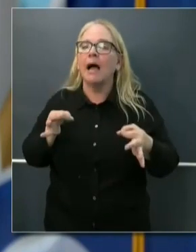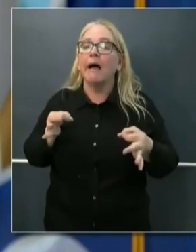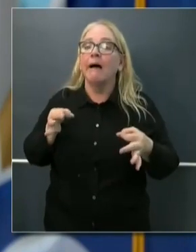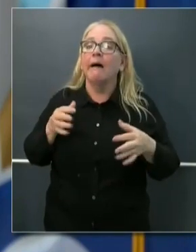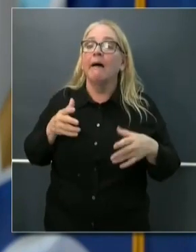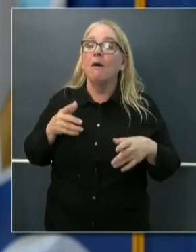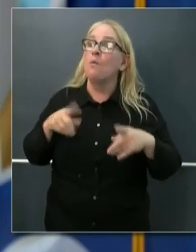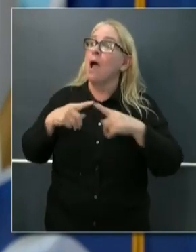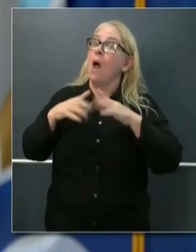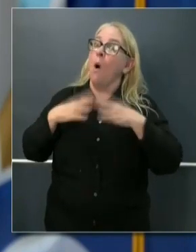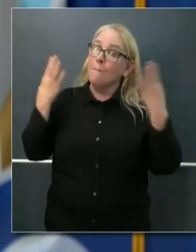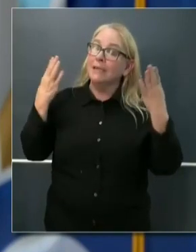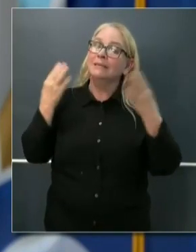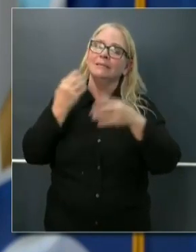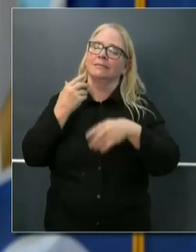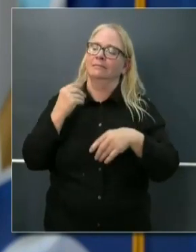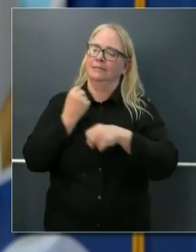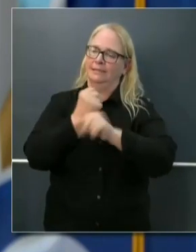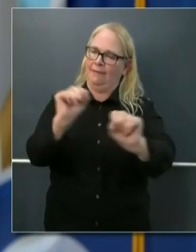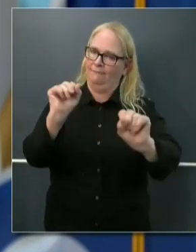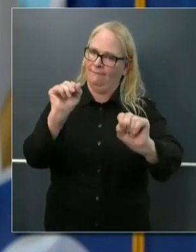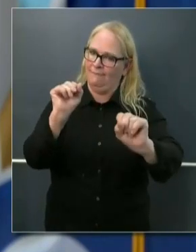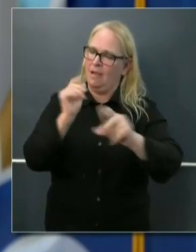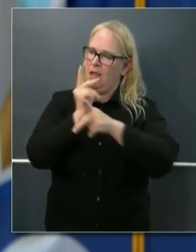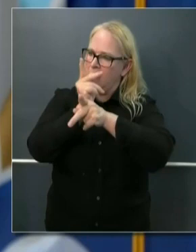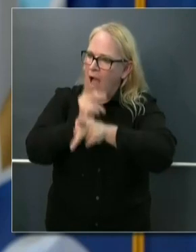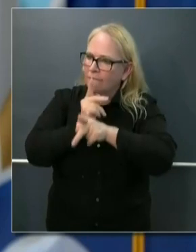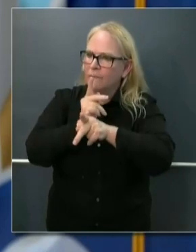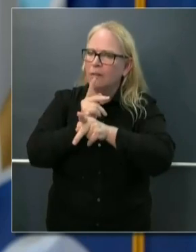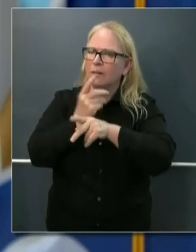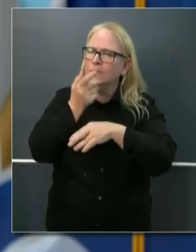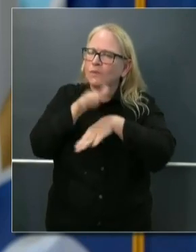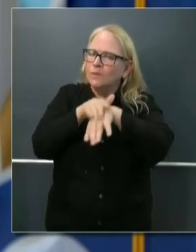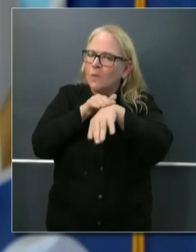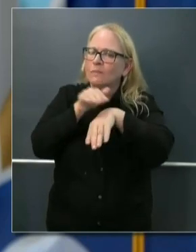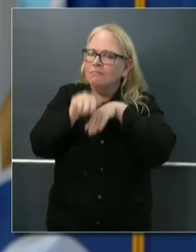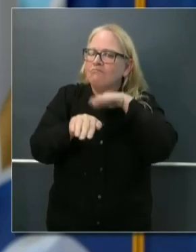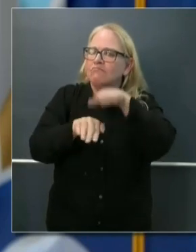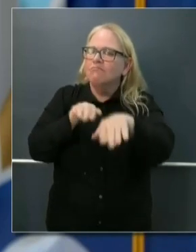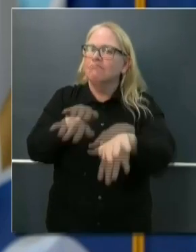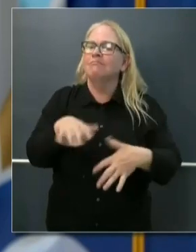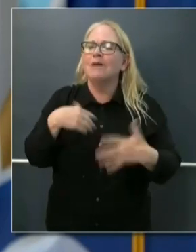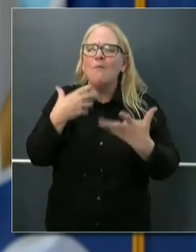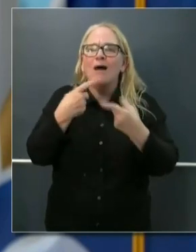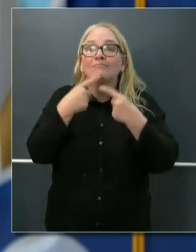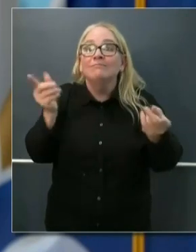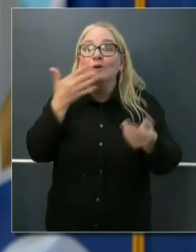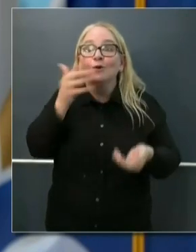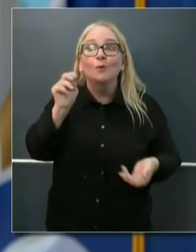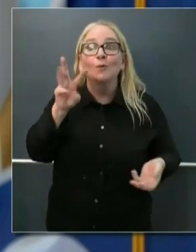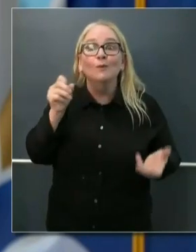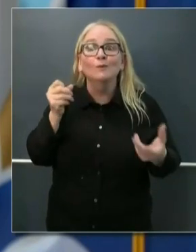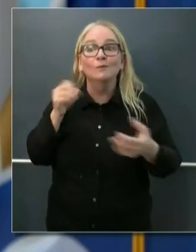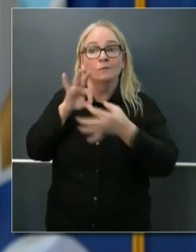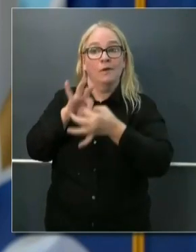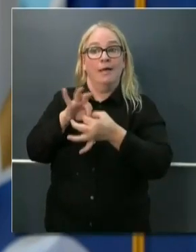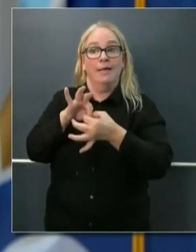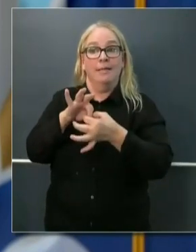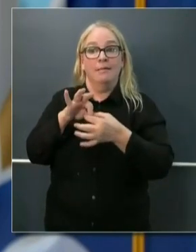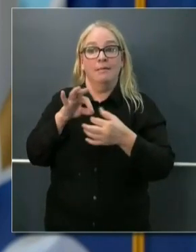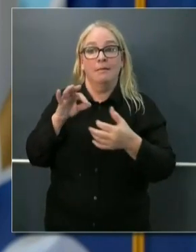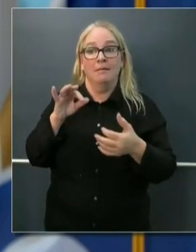very thoughtfully. So with that, we just wanted to, again, announce some very good news in terms of this broader